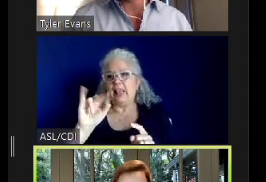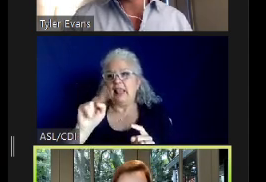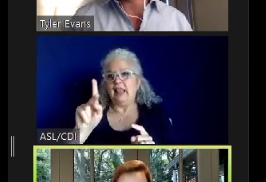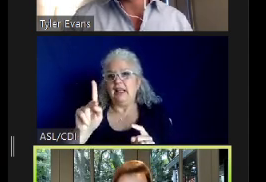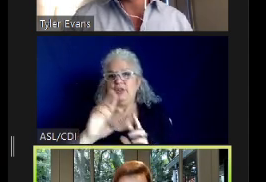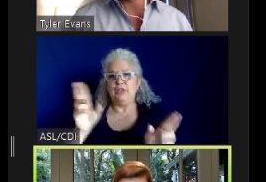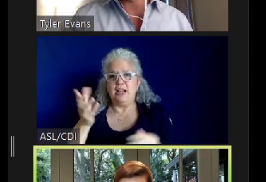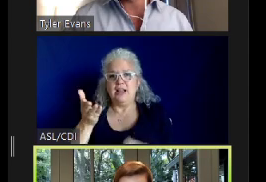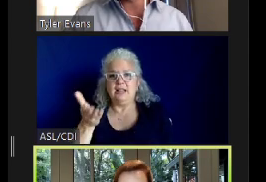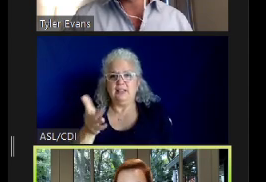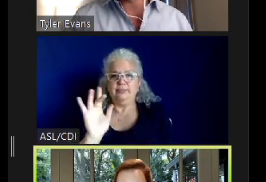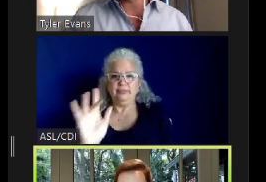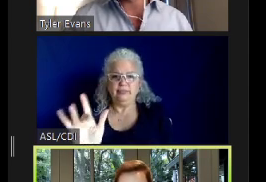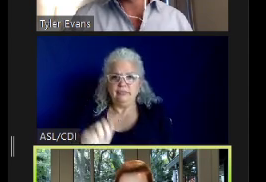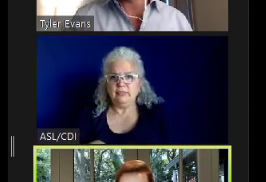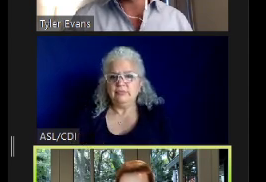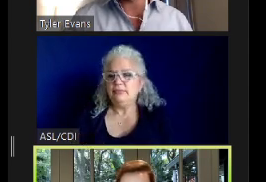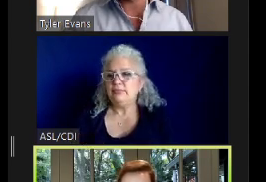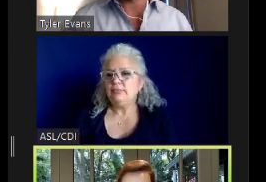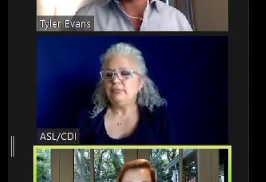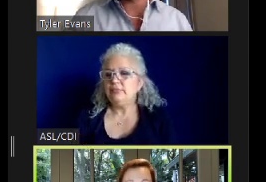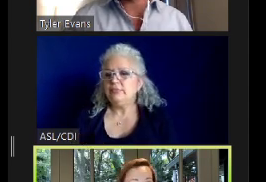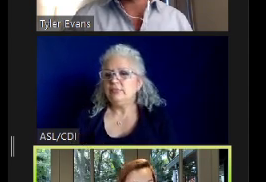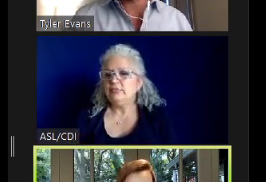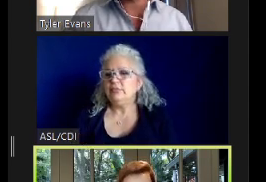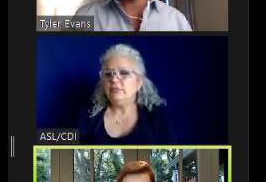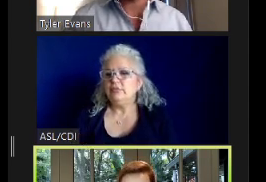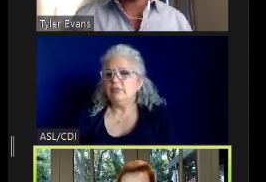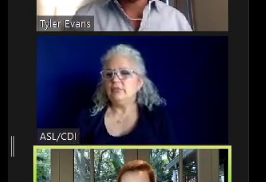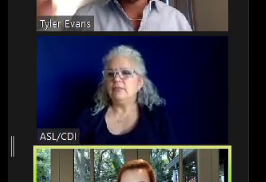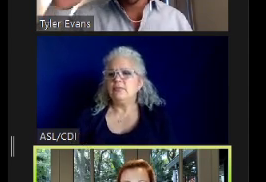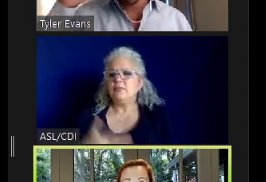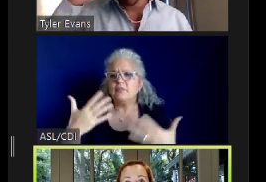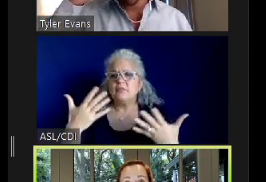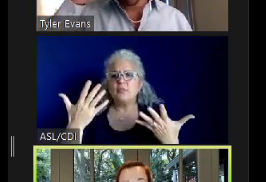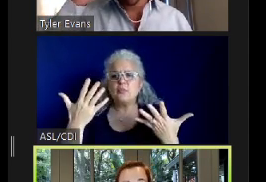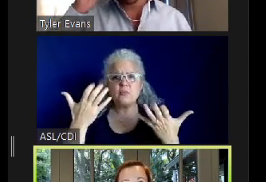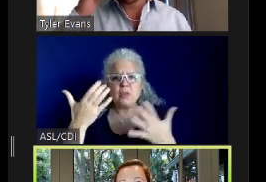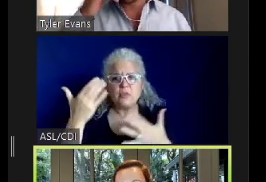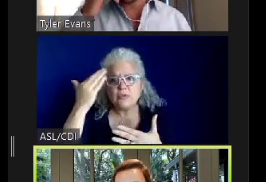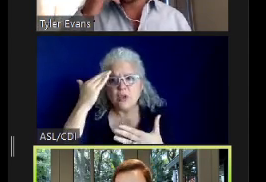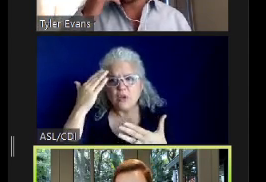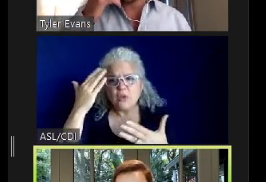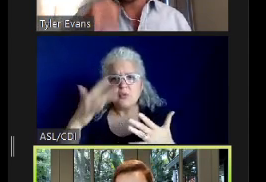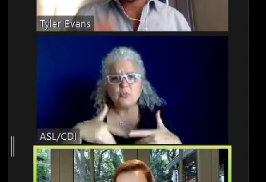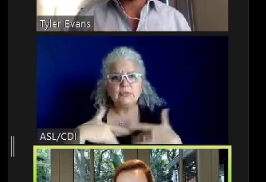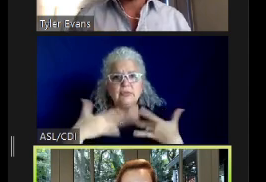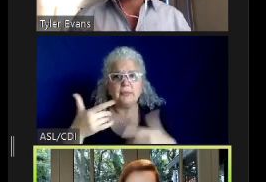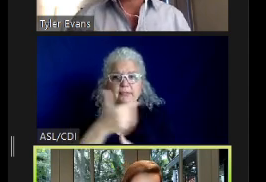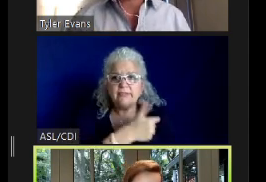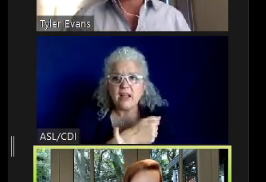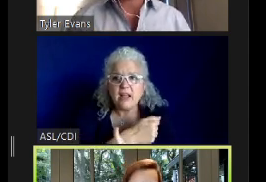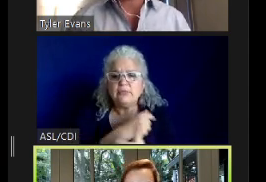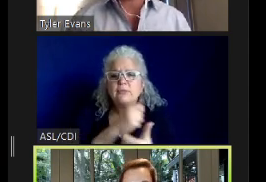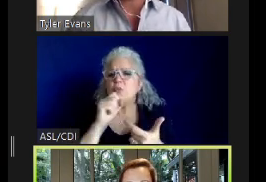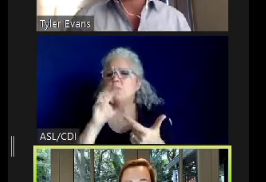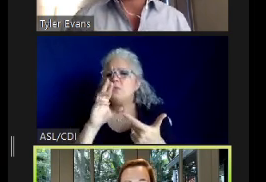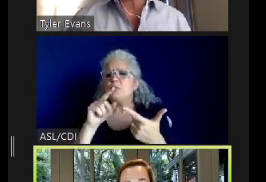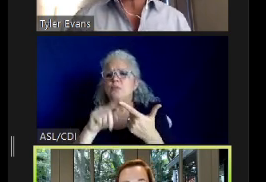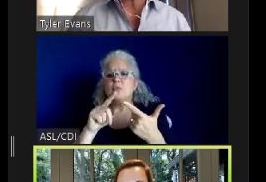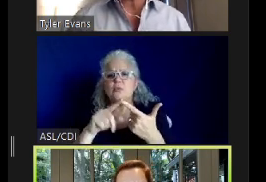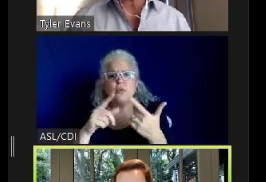with our stay-at-home orders and vaccine progress, but other updates from the state, business reopening information, testing, and